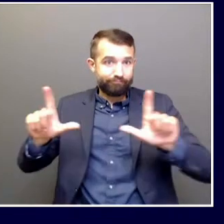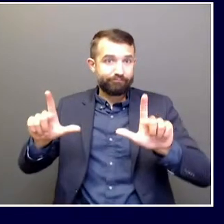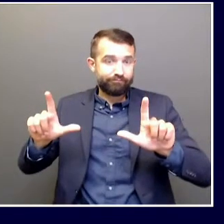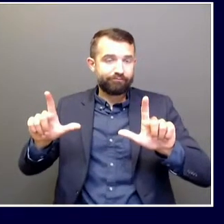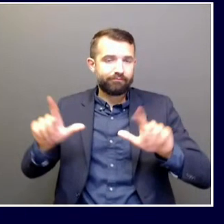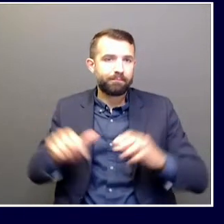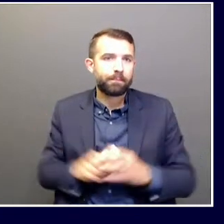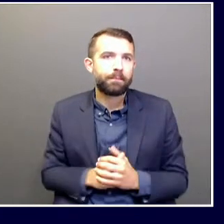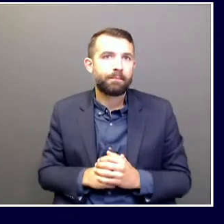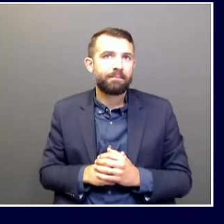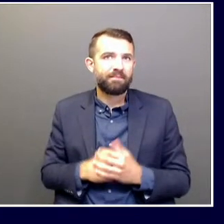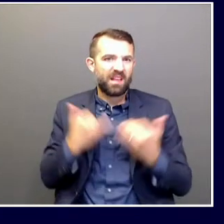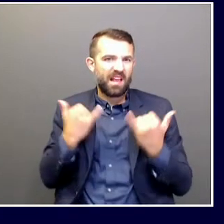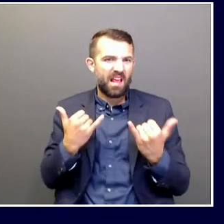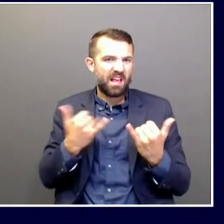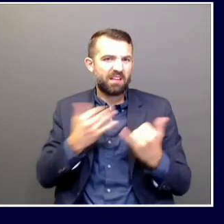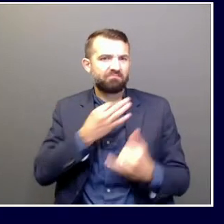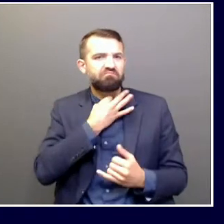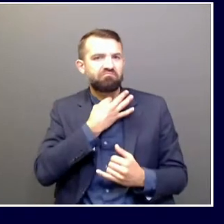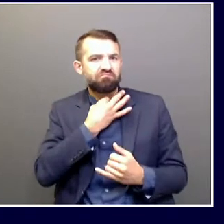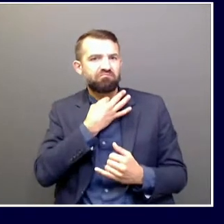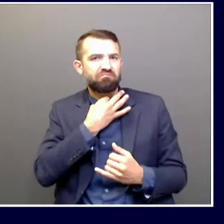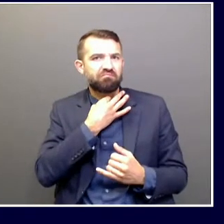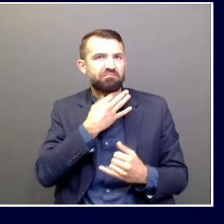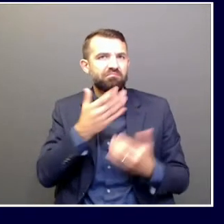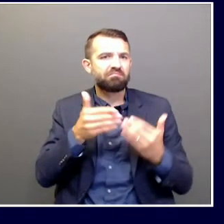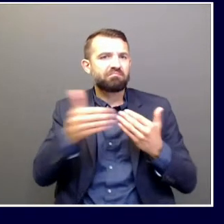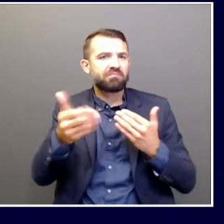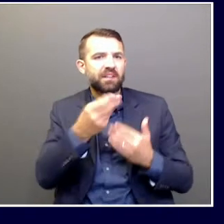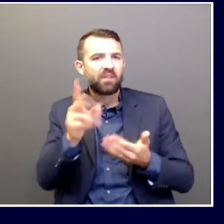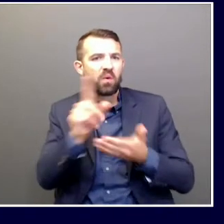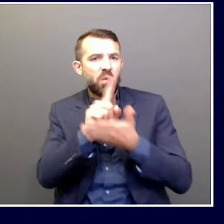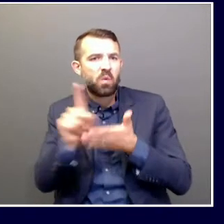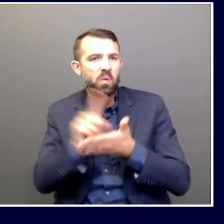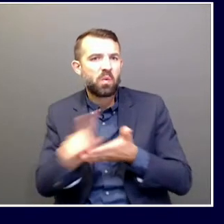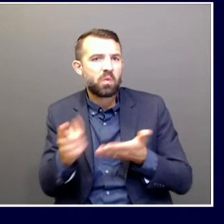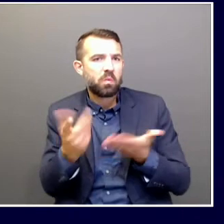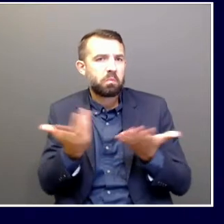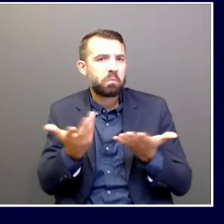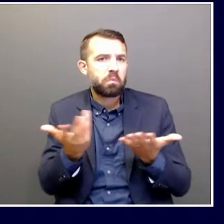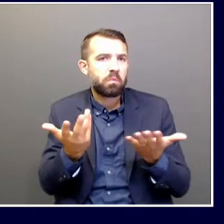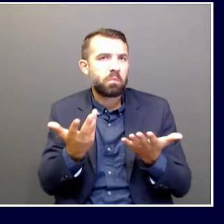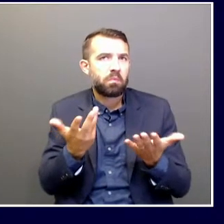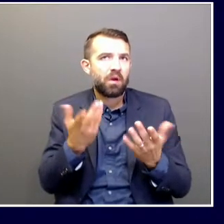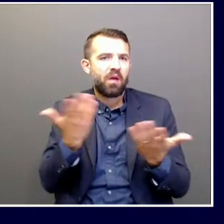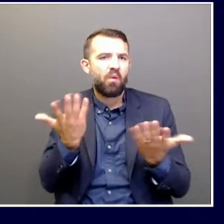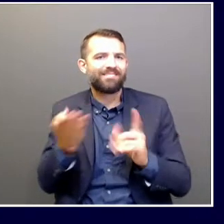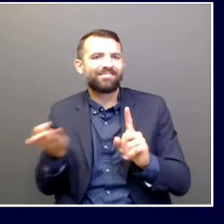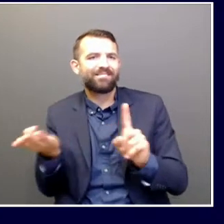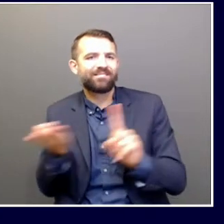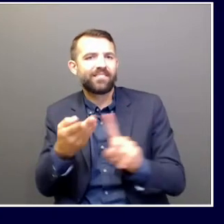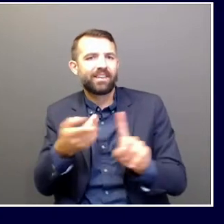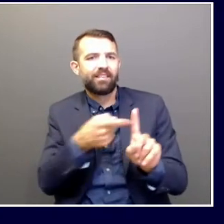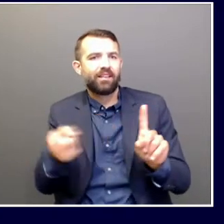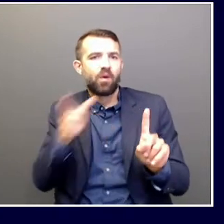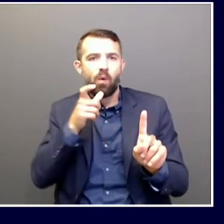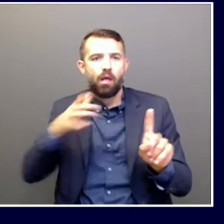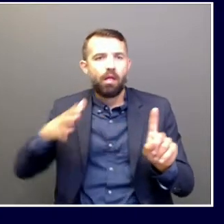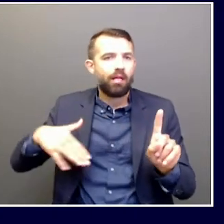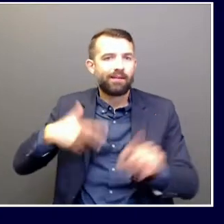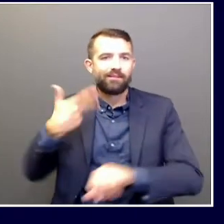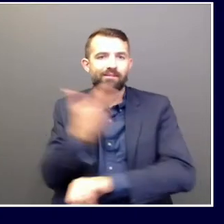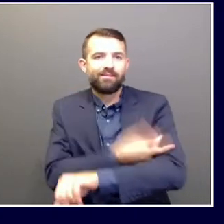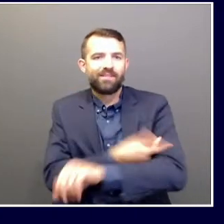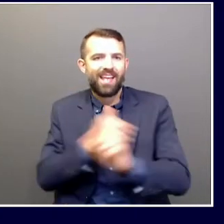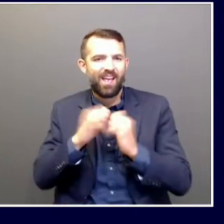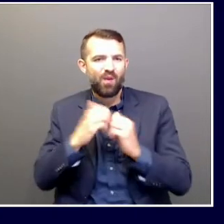game over the next few weeks? Sure. So we did update our dashboard as a monthly dashboard, and